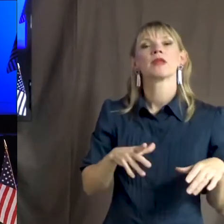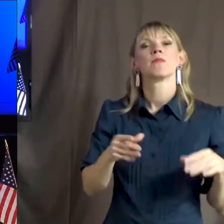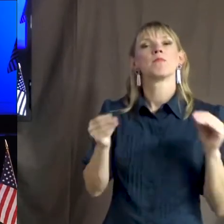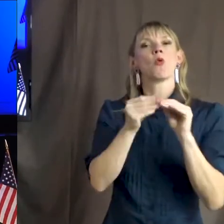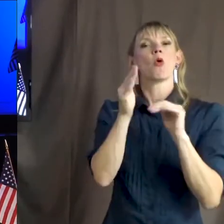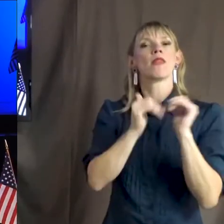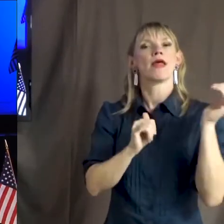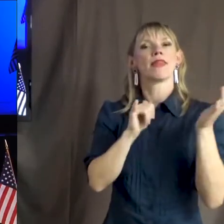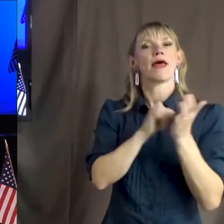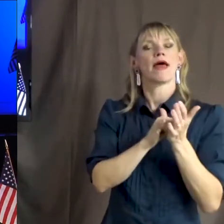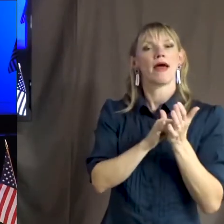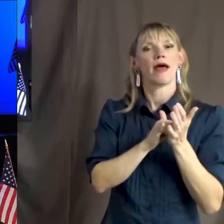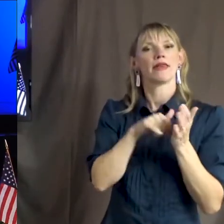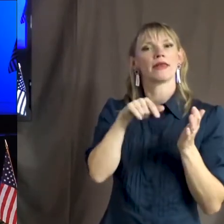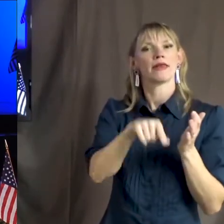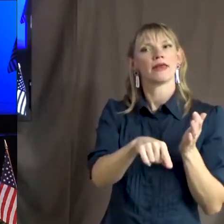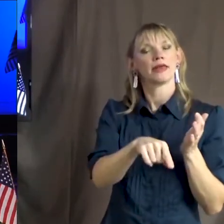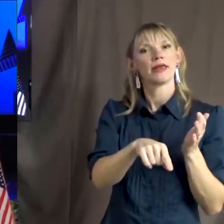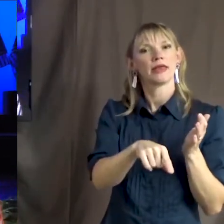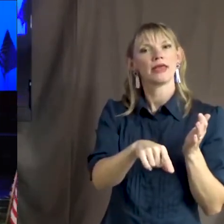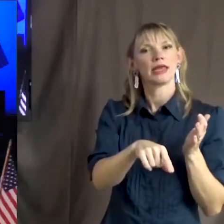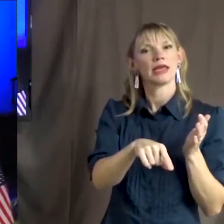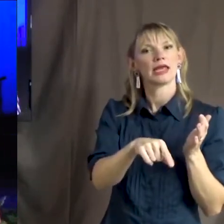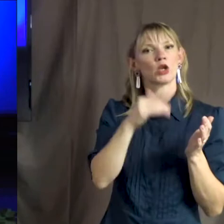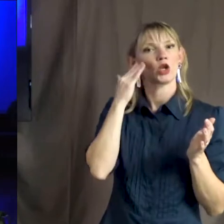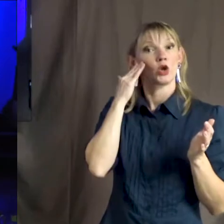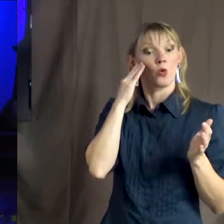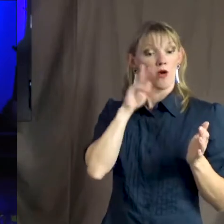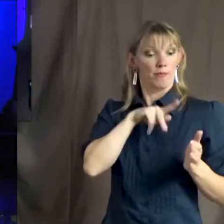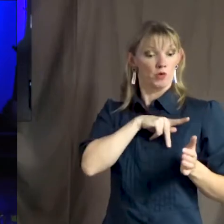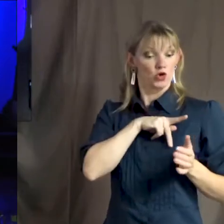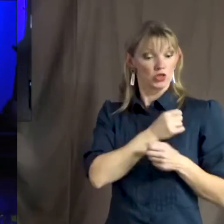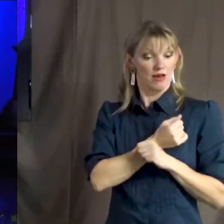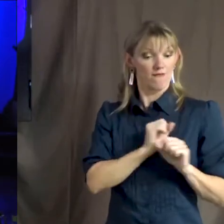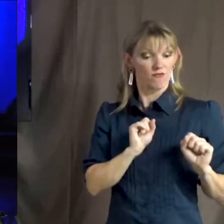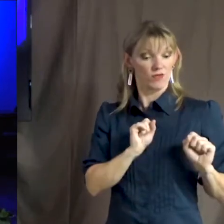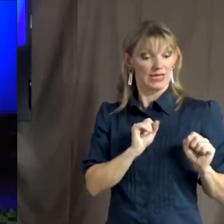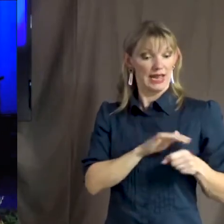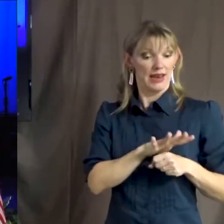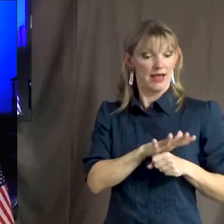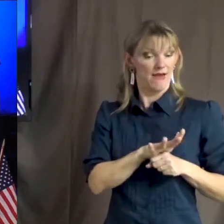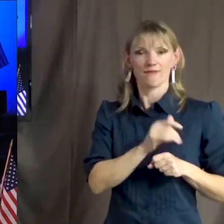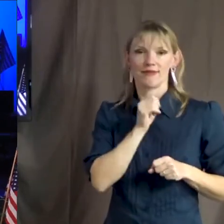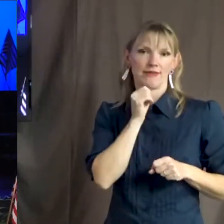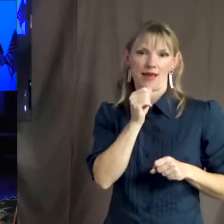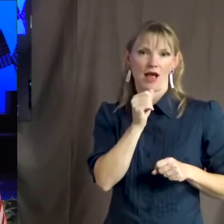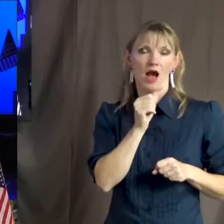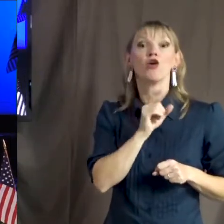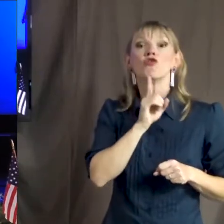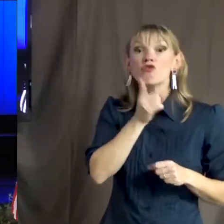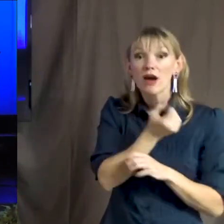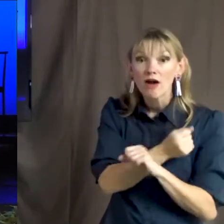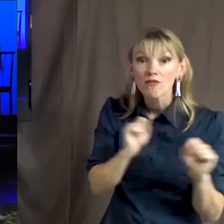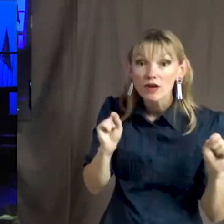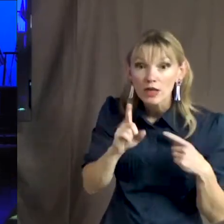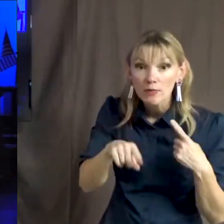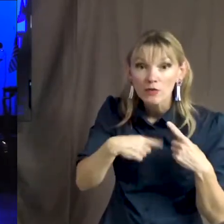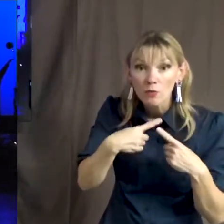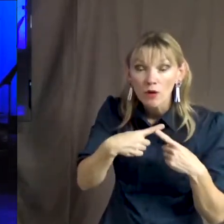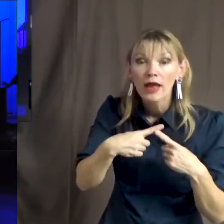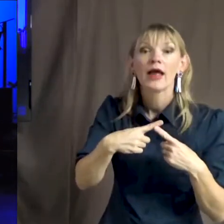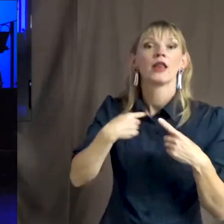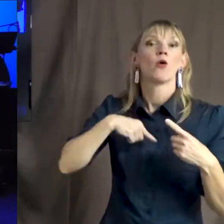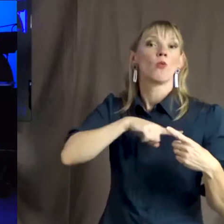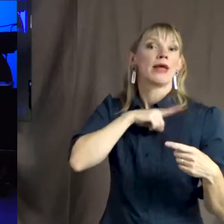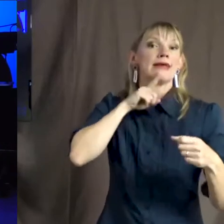that, because he knew that personal freedom isn't enough, that real freedom is only when we dedicate ourselves to the freedom of